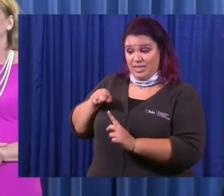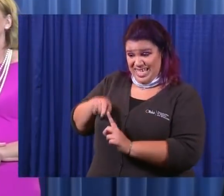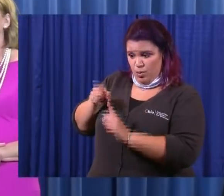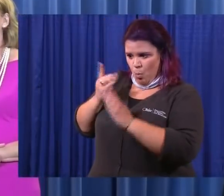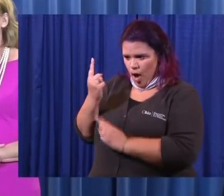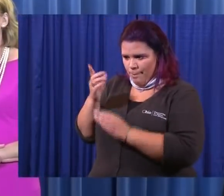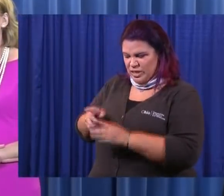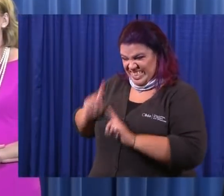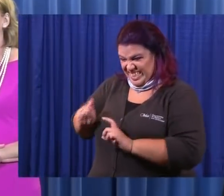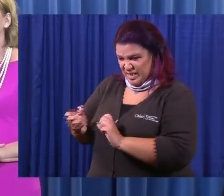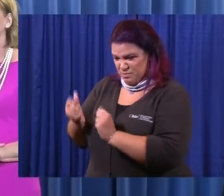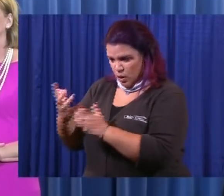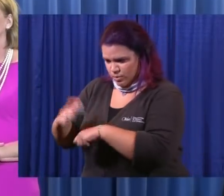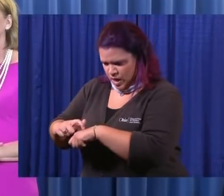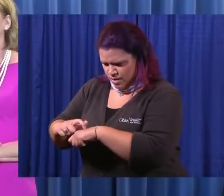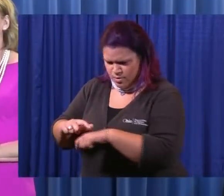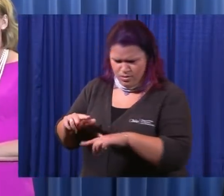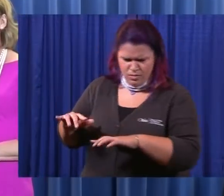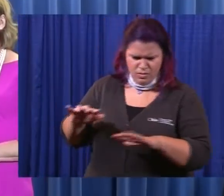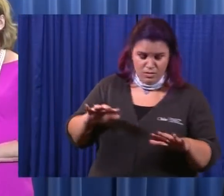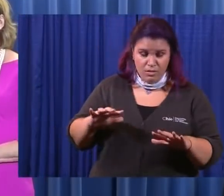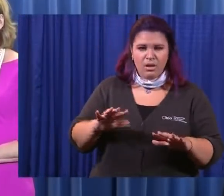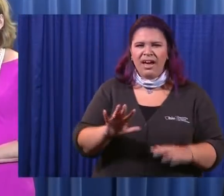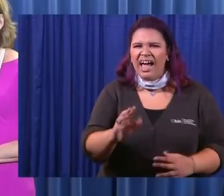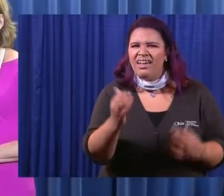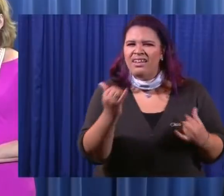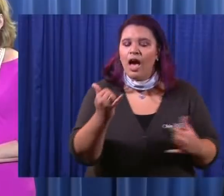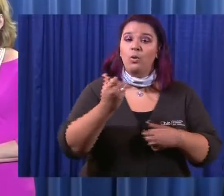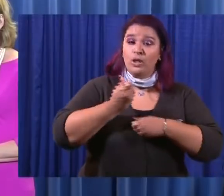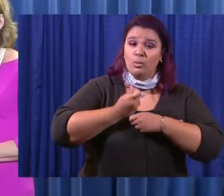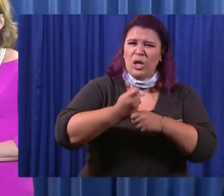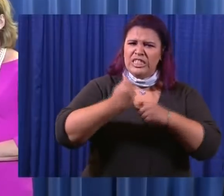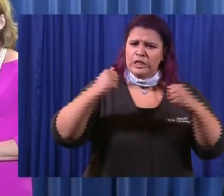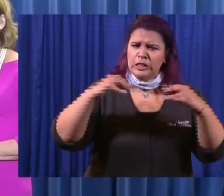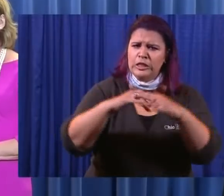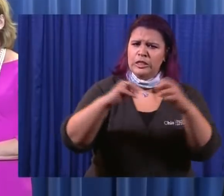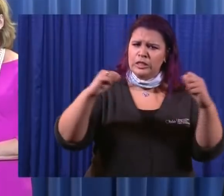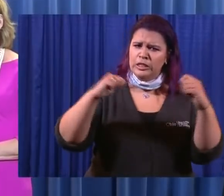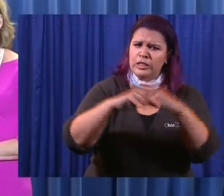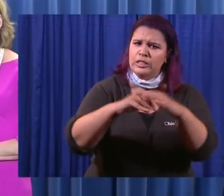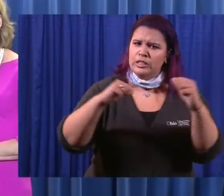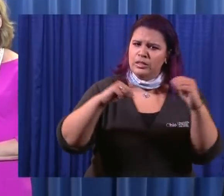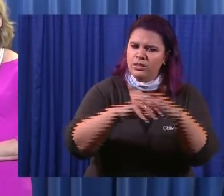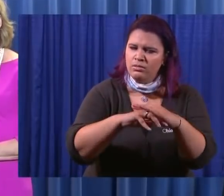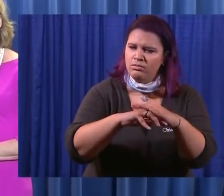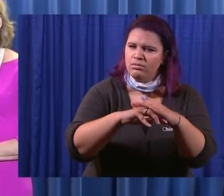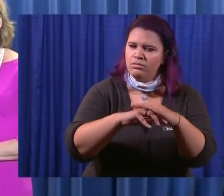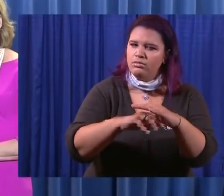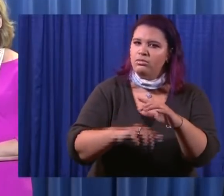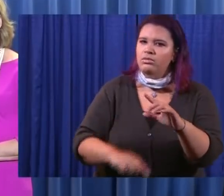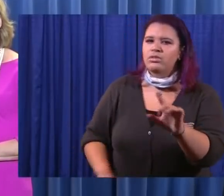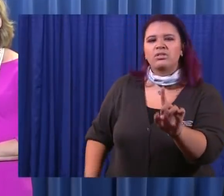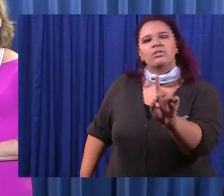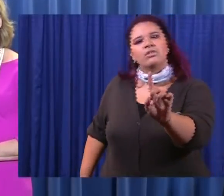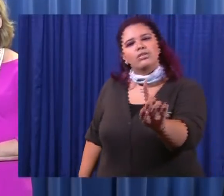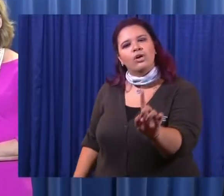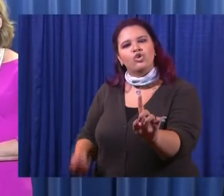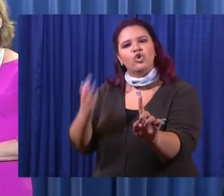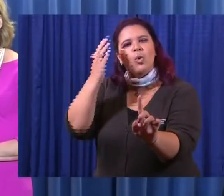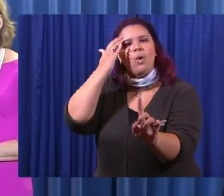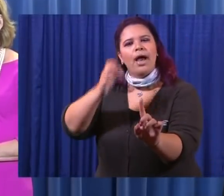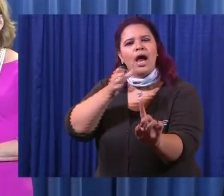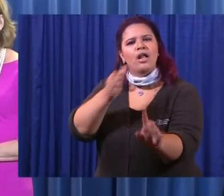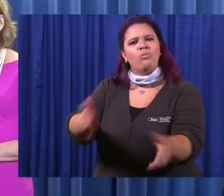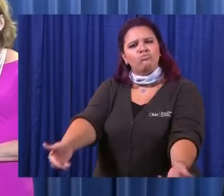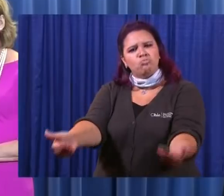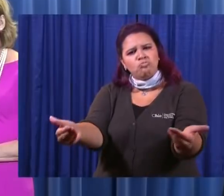respected, why would small communities throughout Ohio not be encouraged to celebrate with relatively normal 4th of July celebrations? If